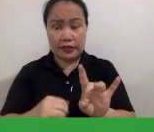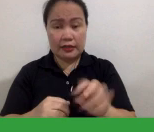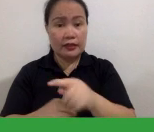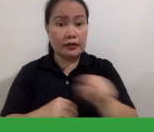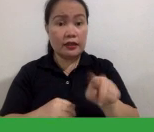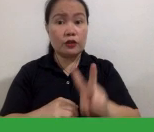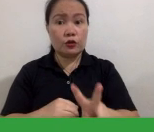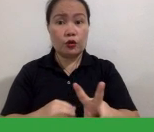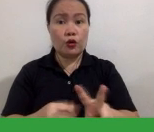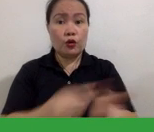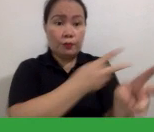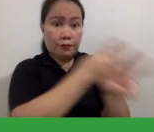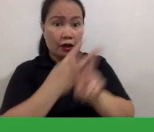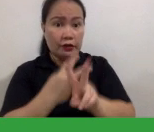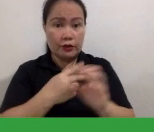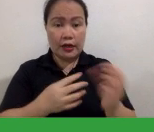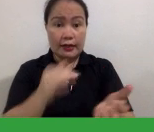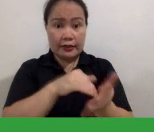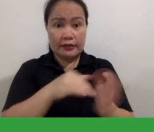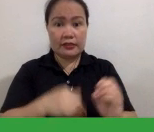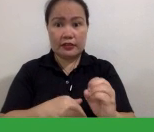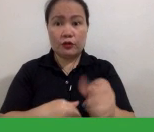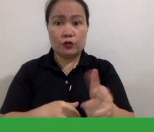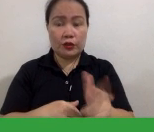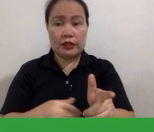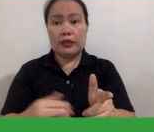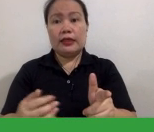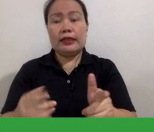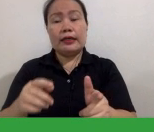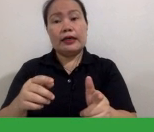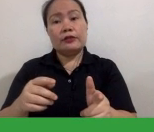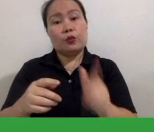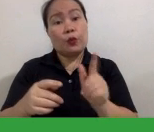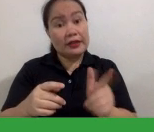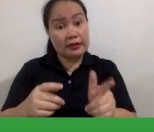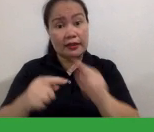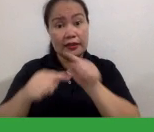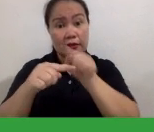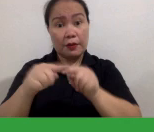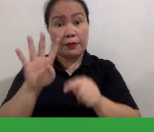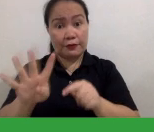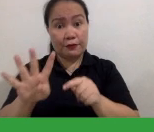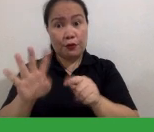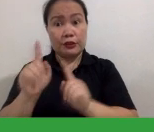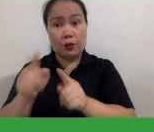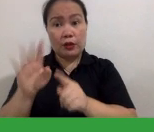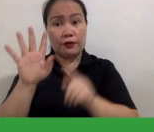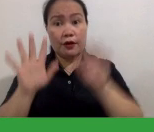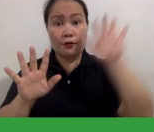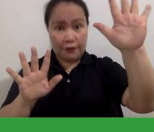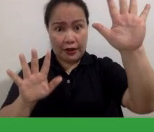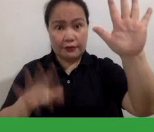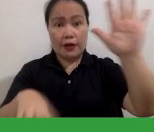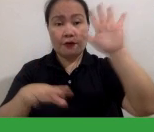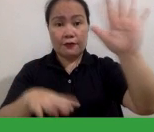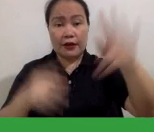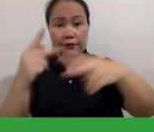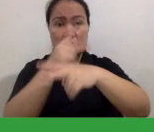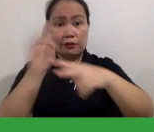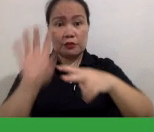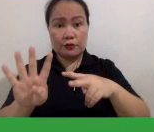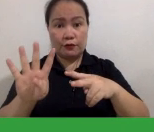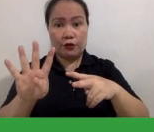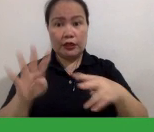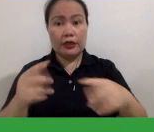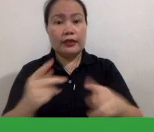is 2. So, 2 times 4, that is 8. Subtract, that is 2. Borrow ulit ng 0. 20, bring down